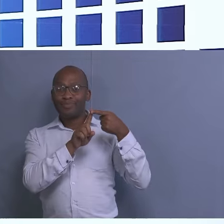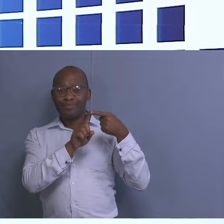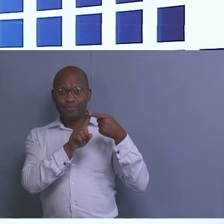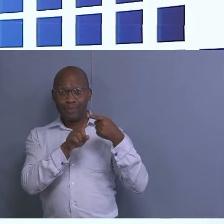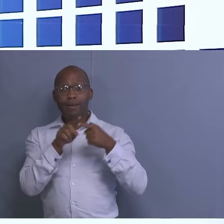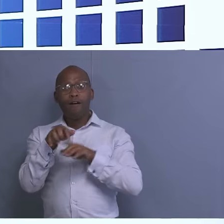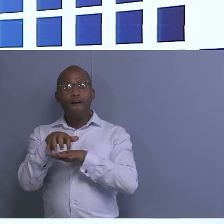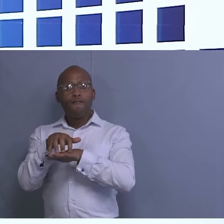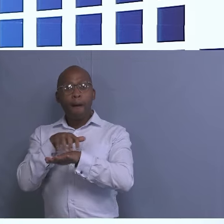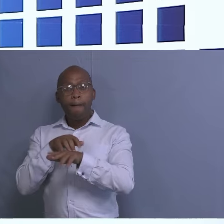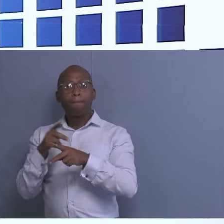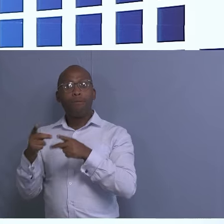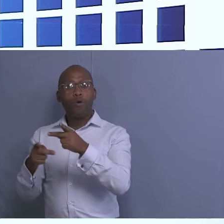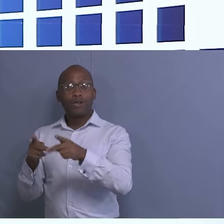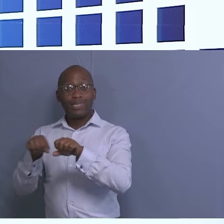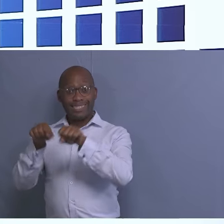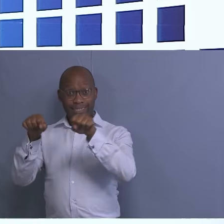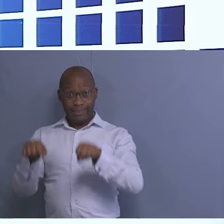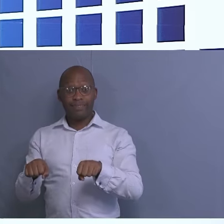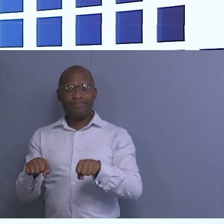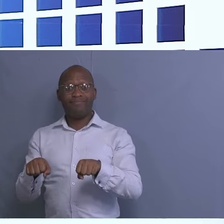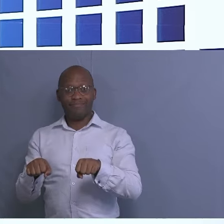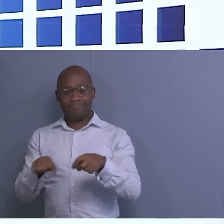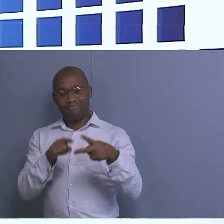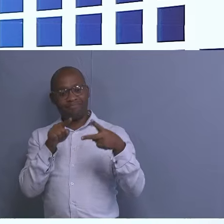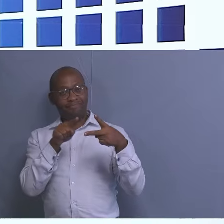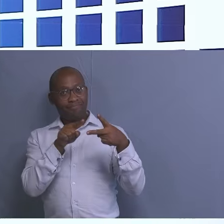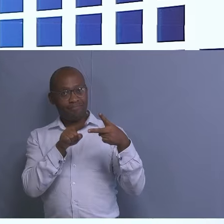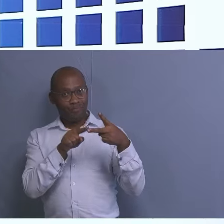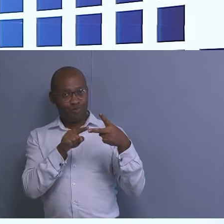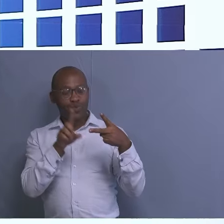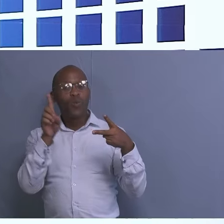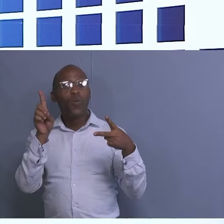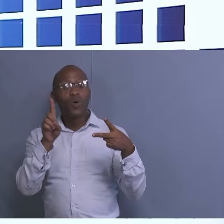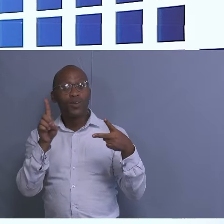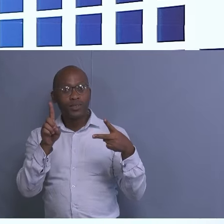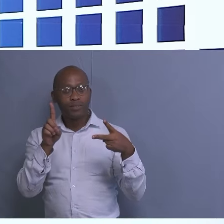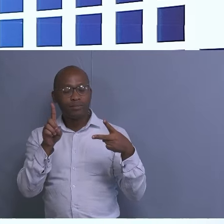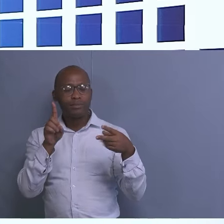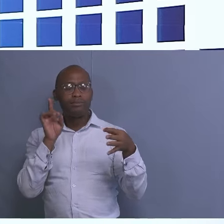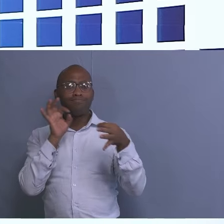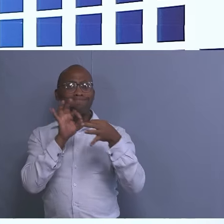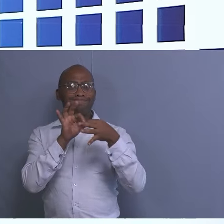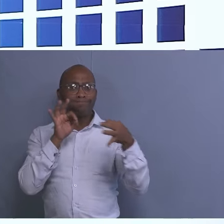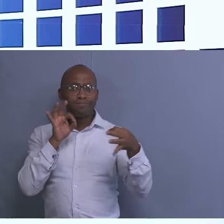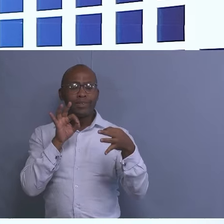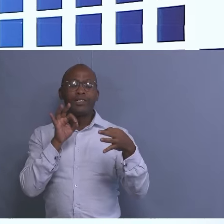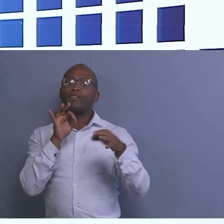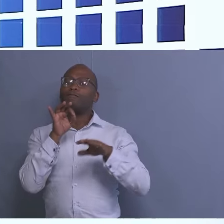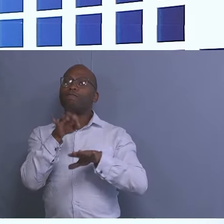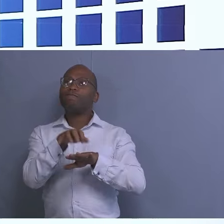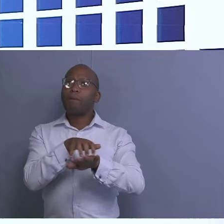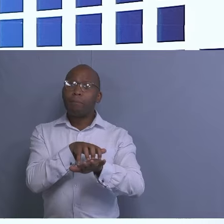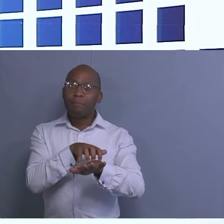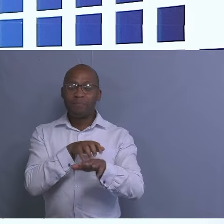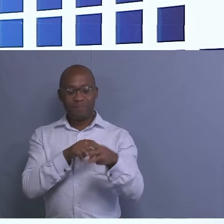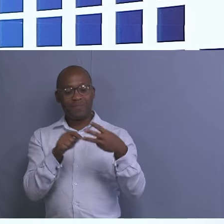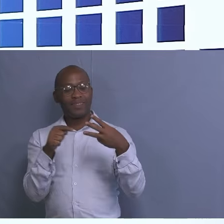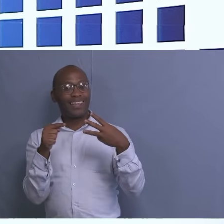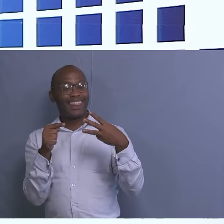production systems and methods. Number 2, precision farming. And